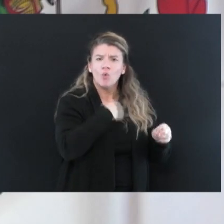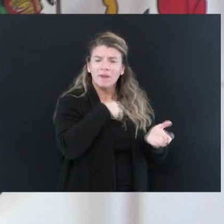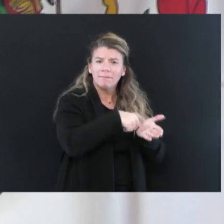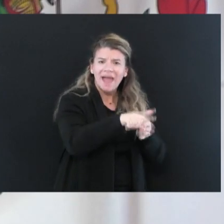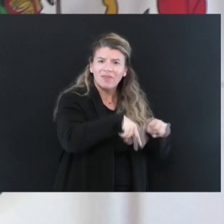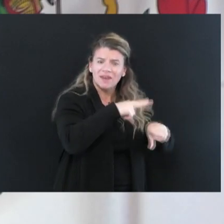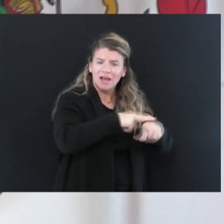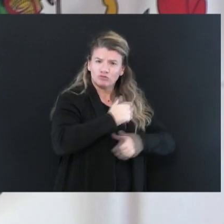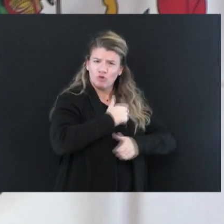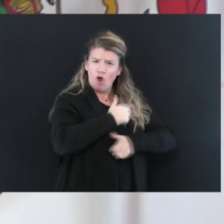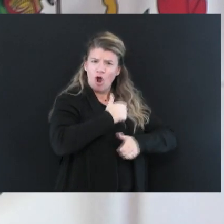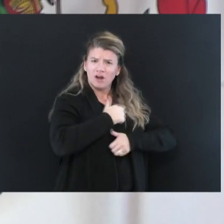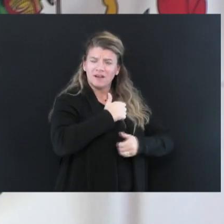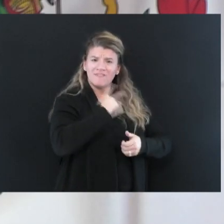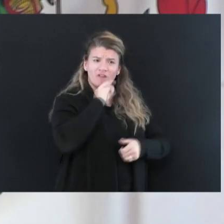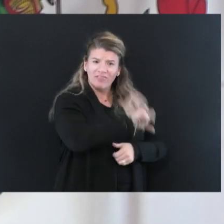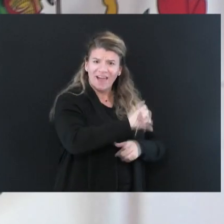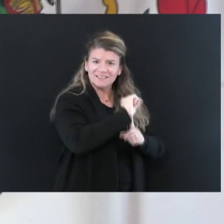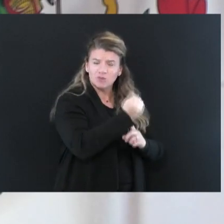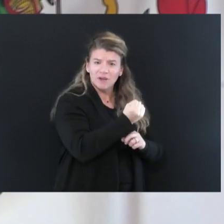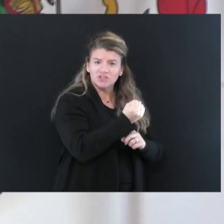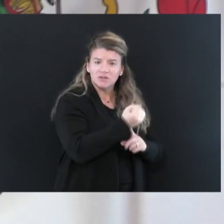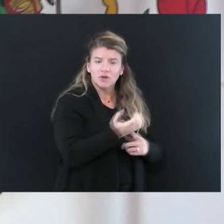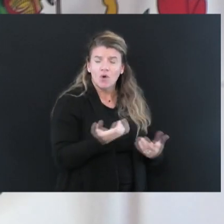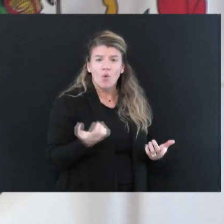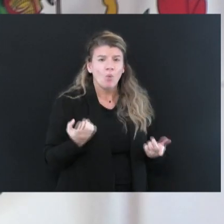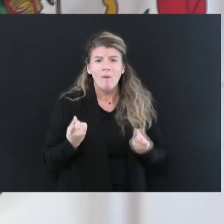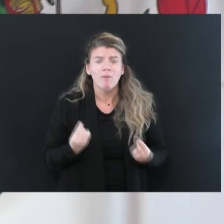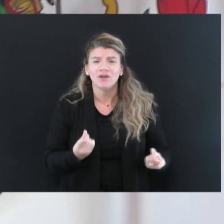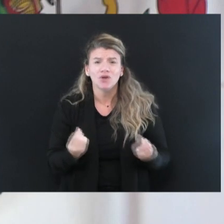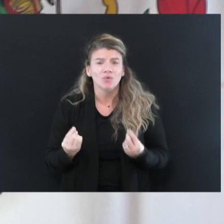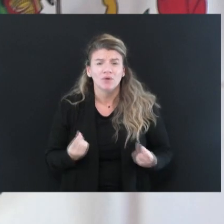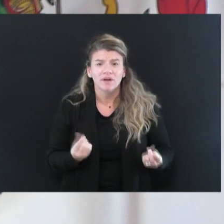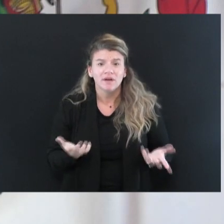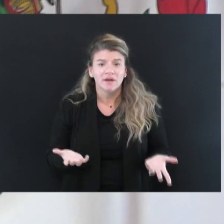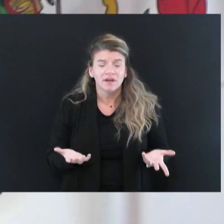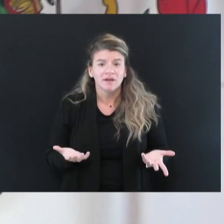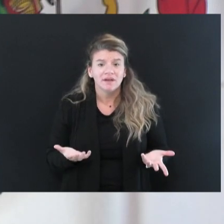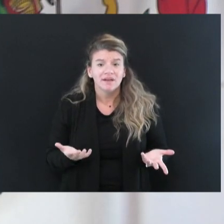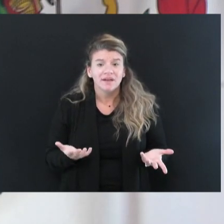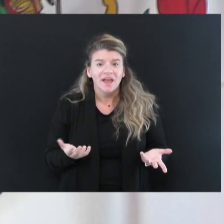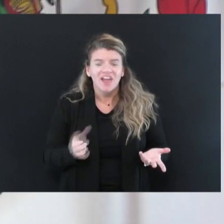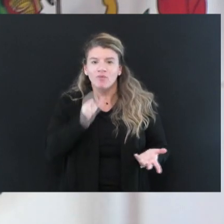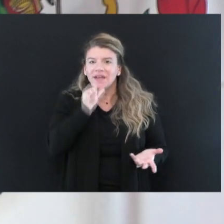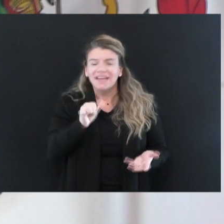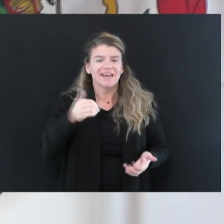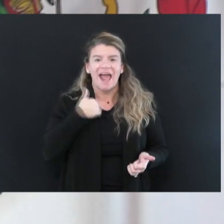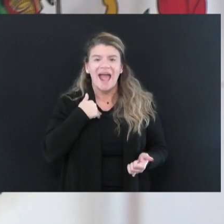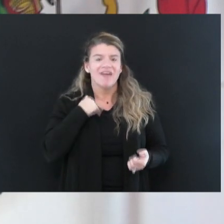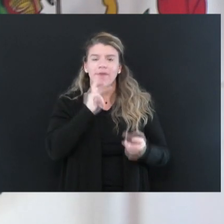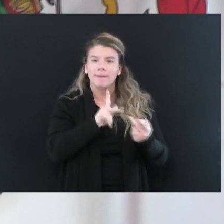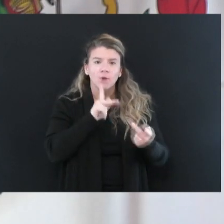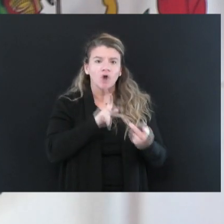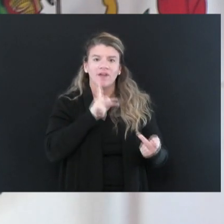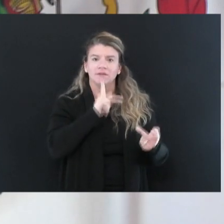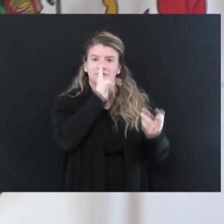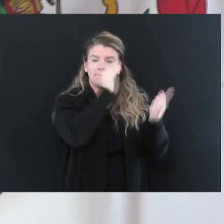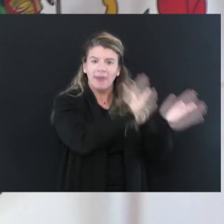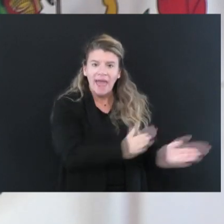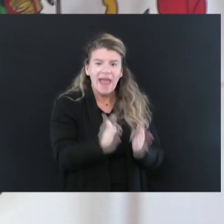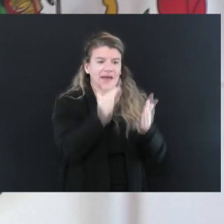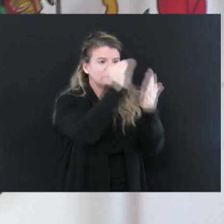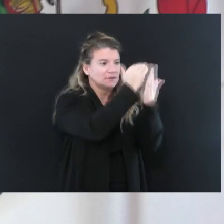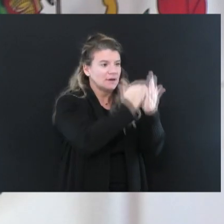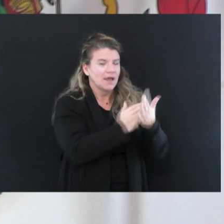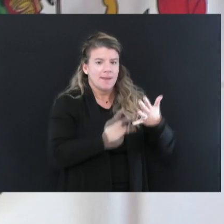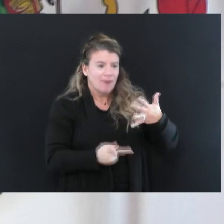Guard? What would we do if we had not come up with a plan and not prioritized it, not pledged